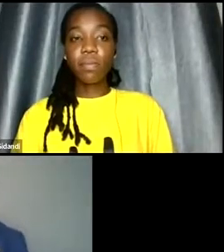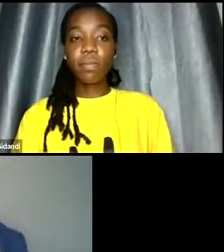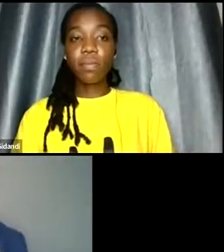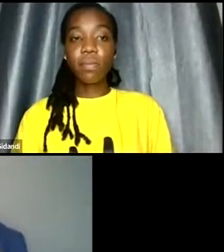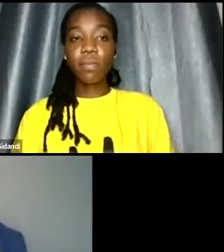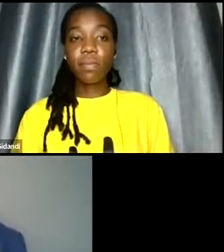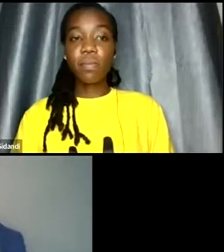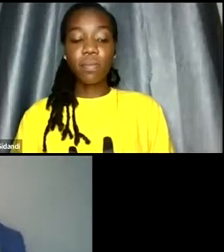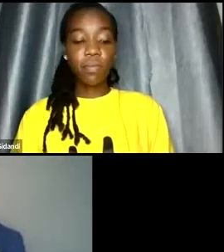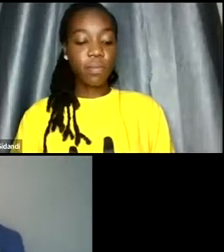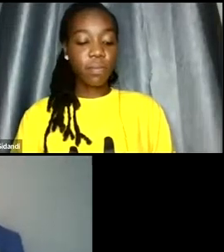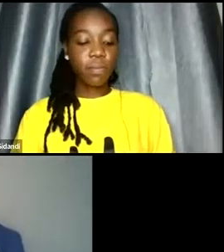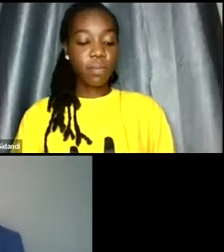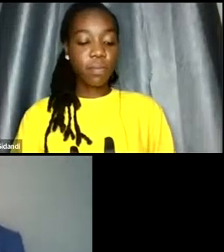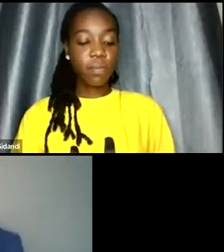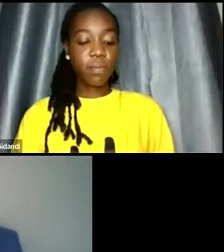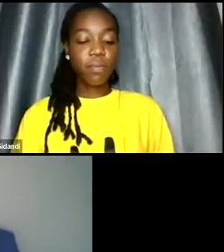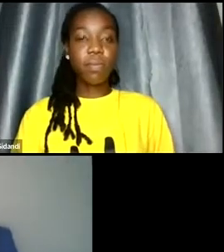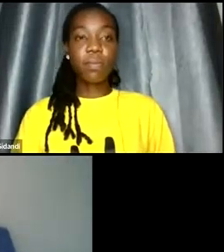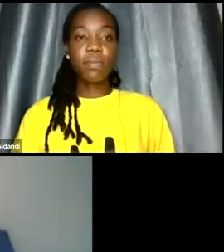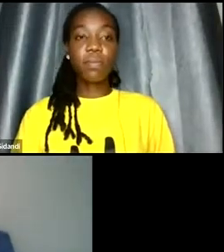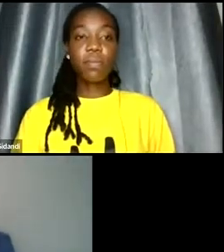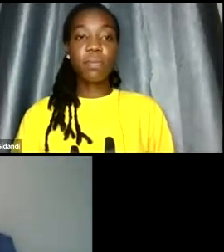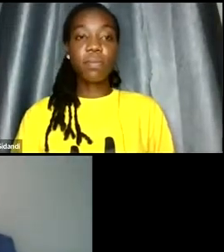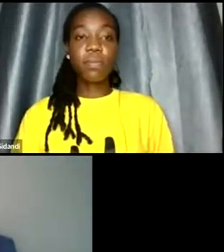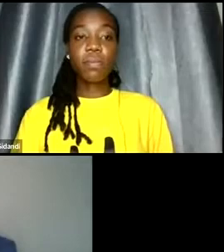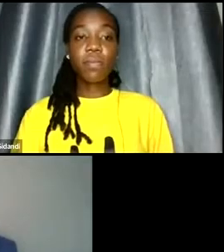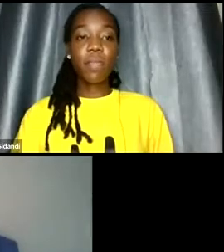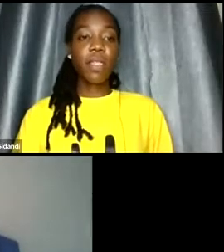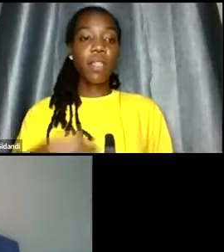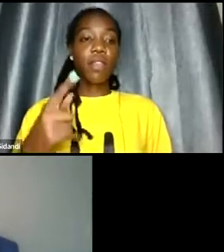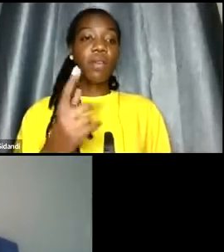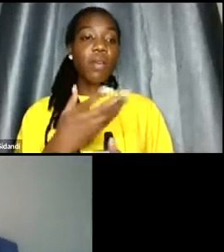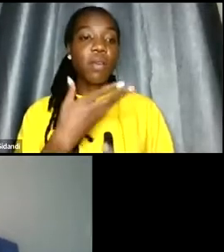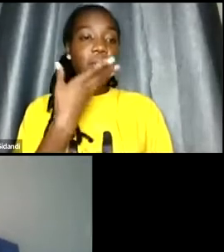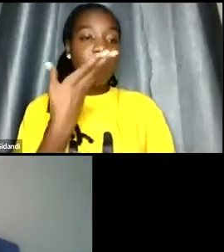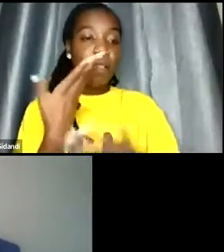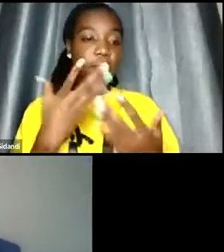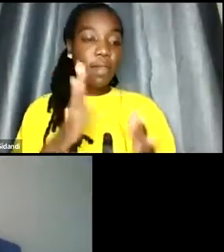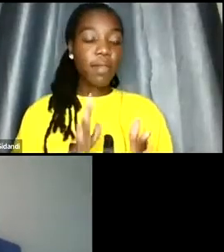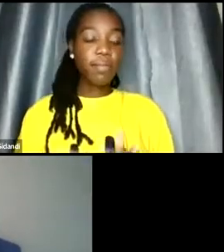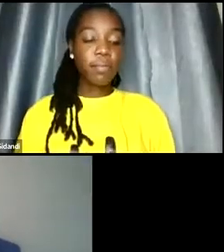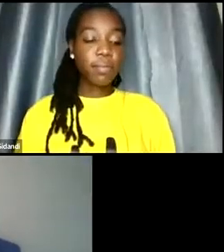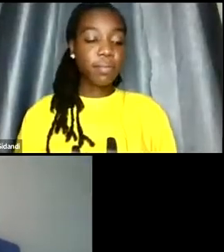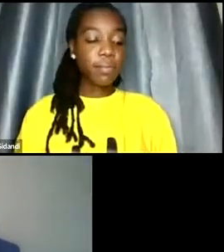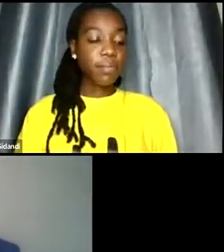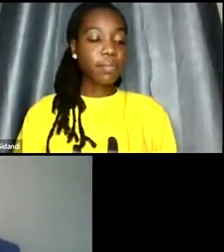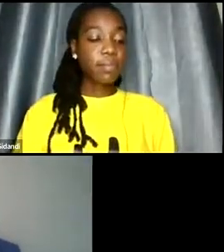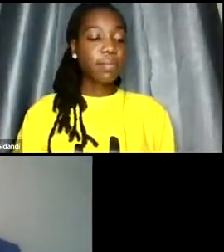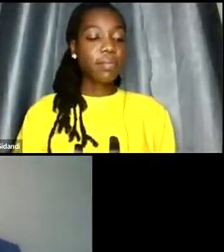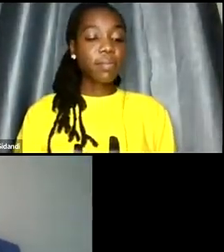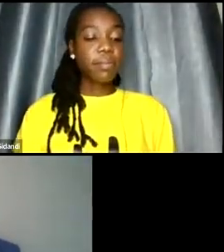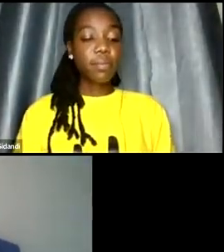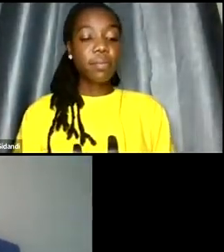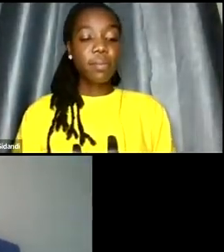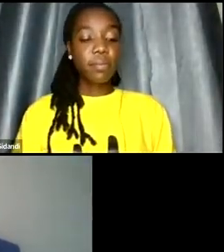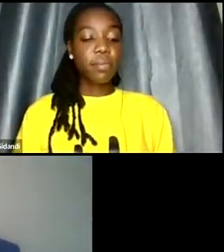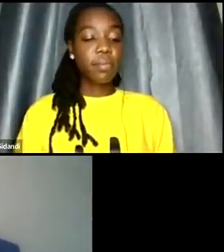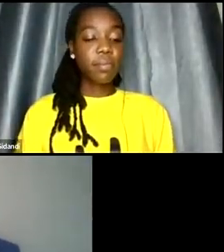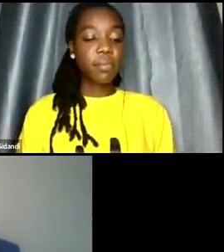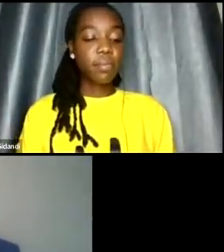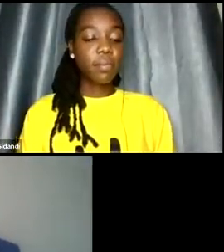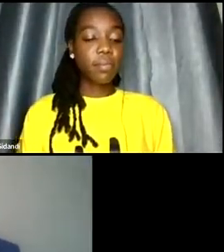So there's probably you had answered this. Where is that question? My God, I lost